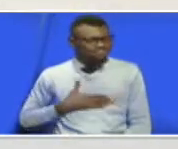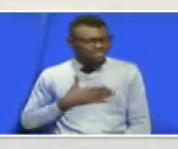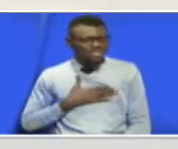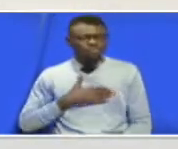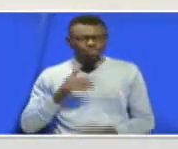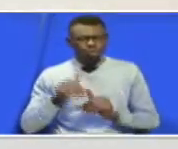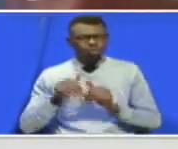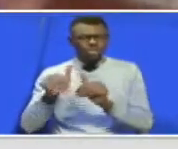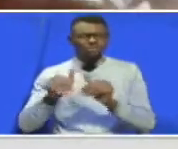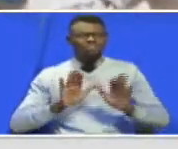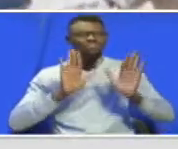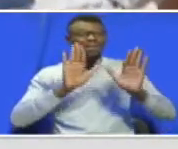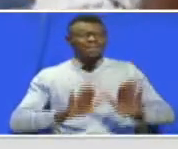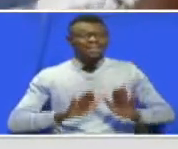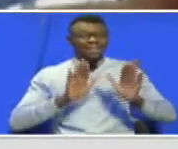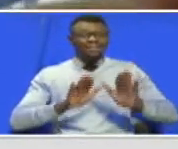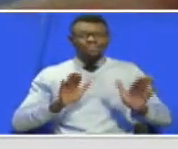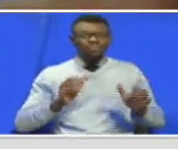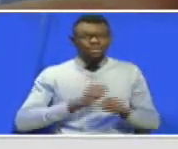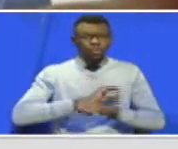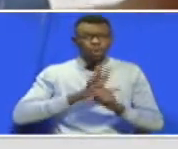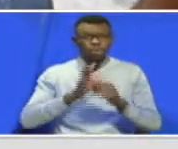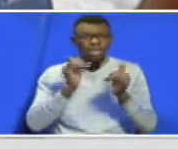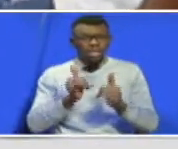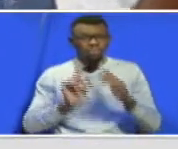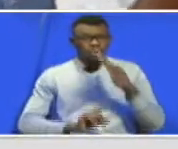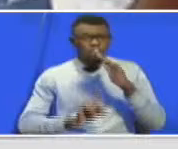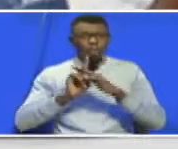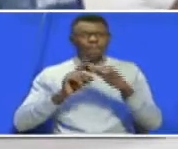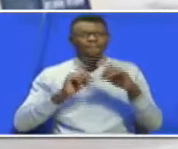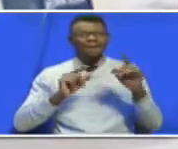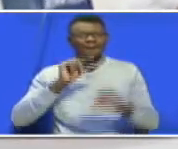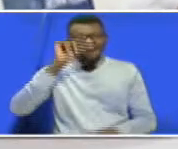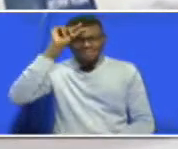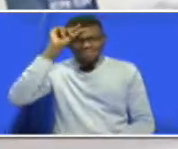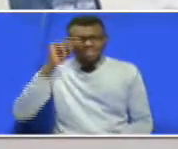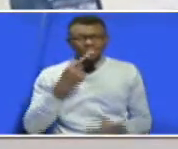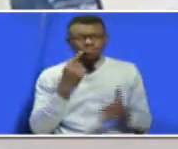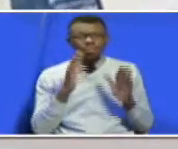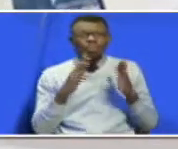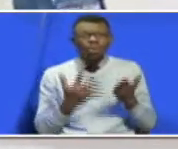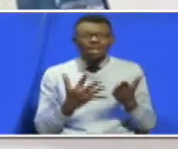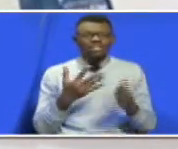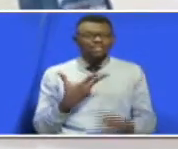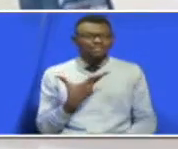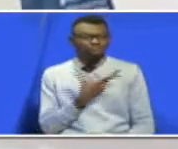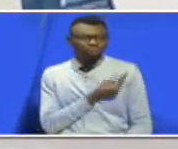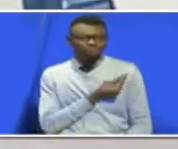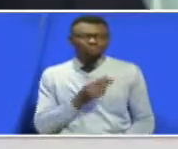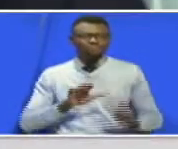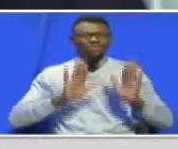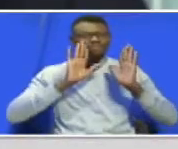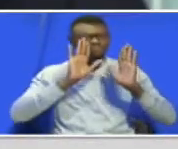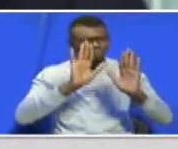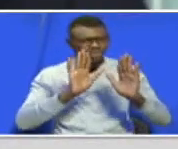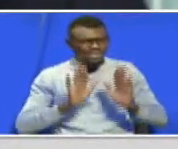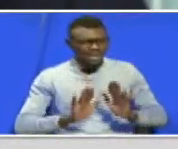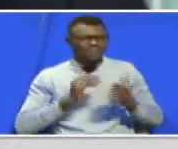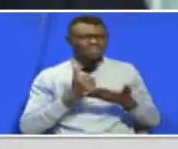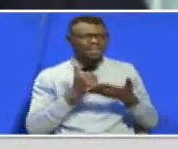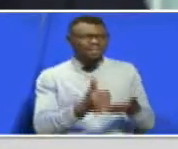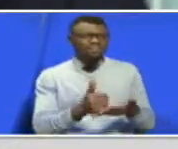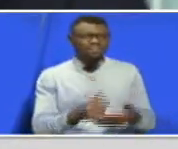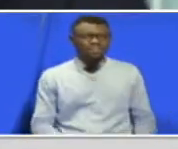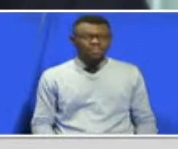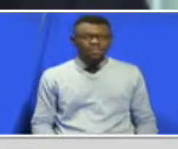Even with the emergence of the new variant, the government says vaccination remains the most important intervention. Breakthrough infections are